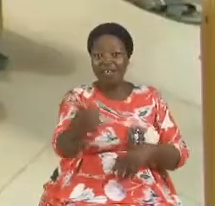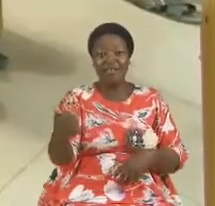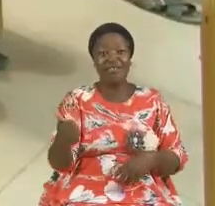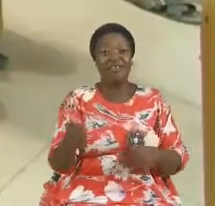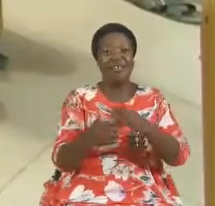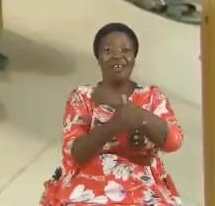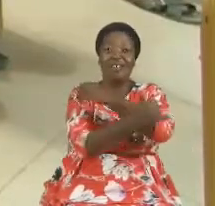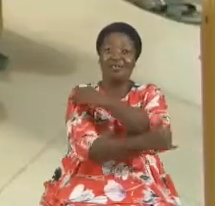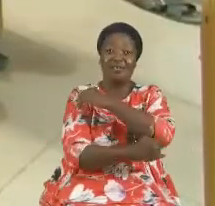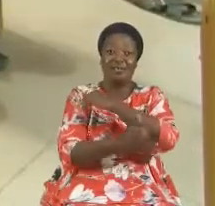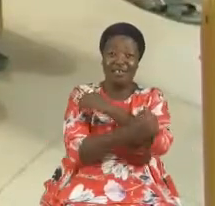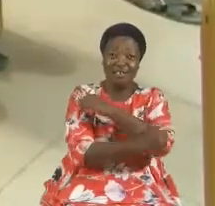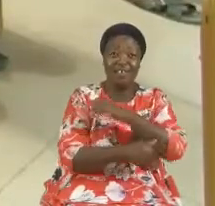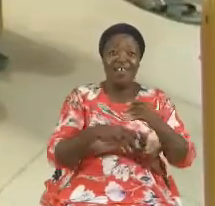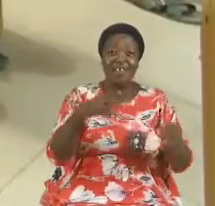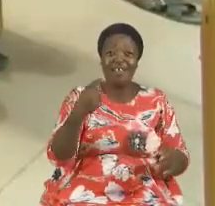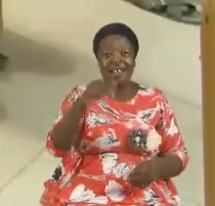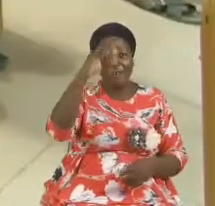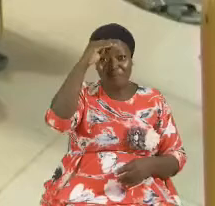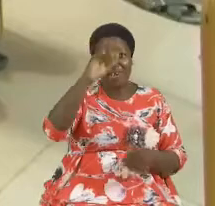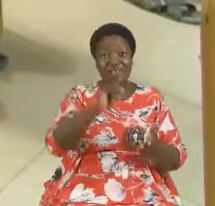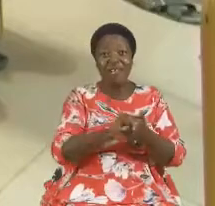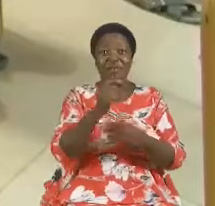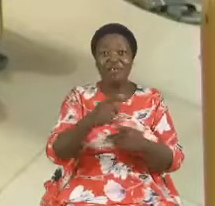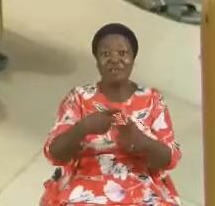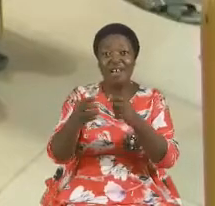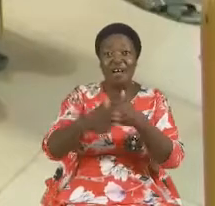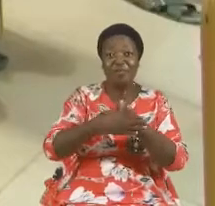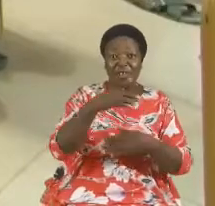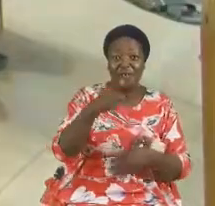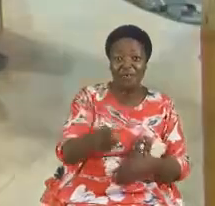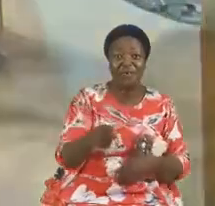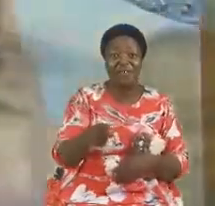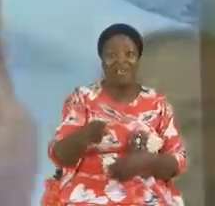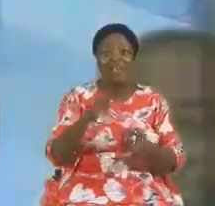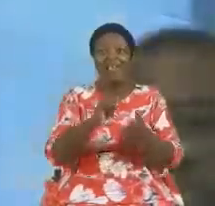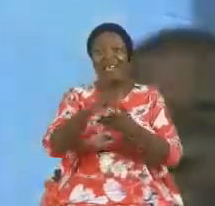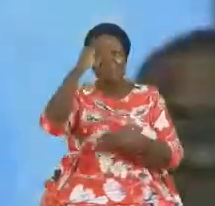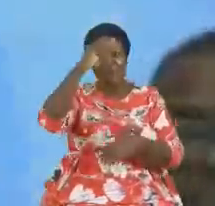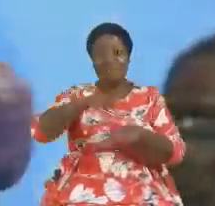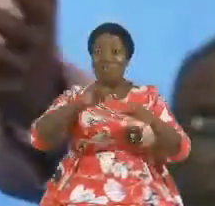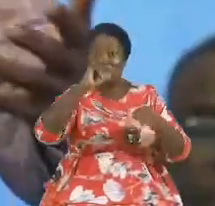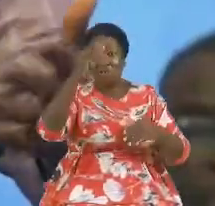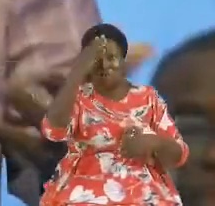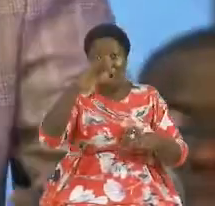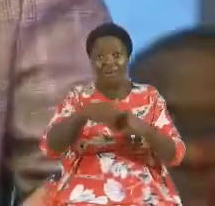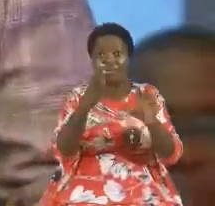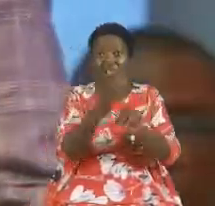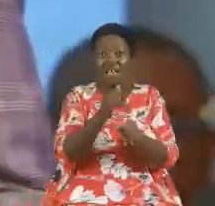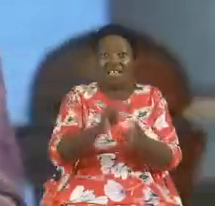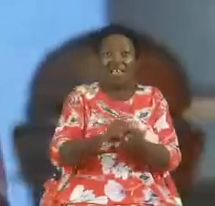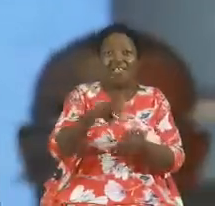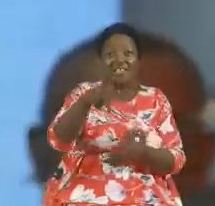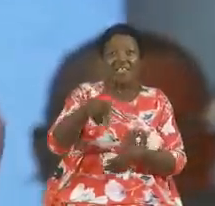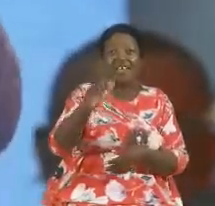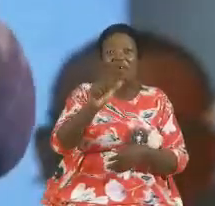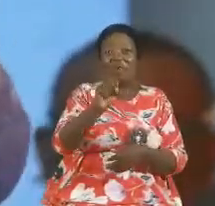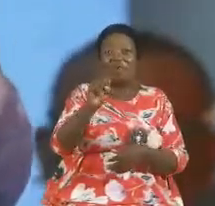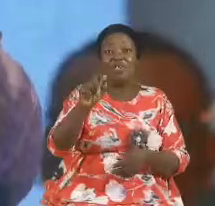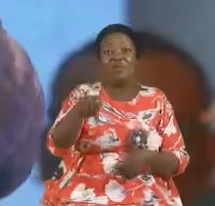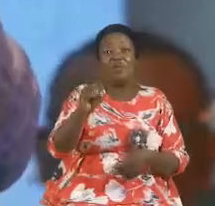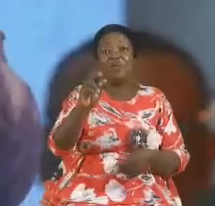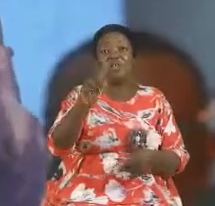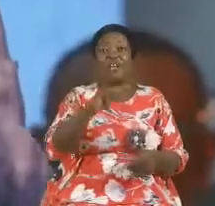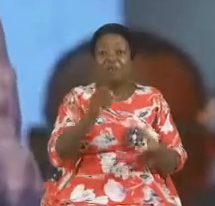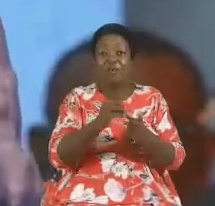are flown to another country. The man who was chasing you and tormenting you, he